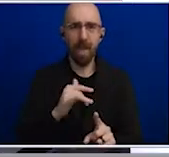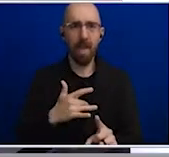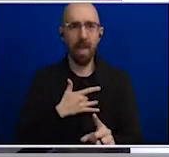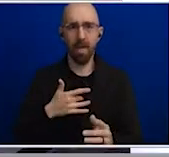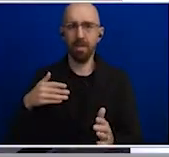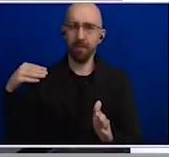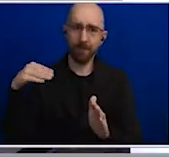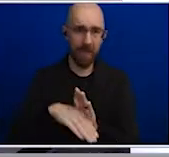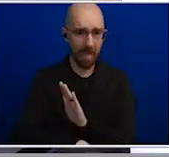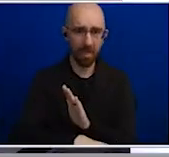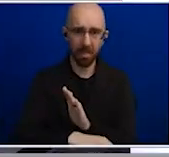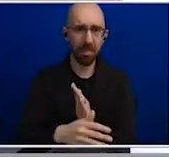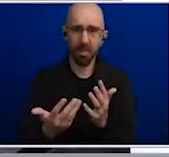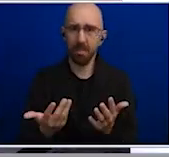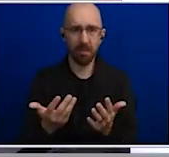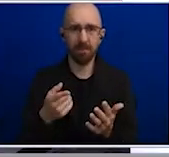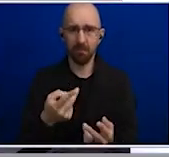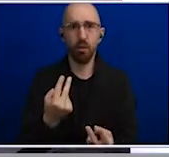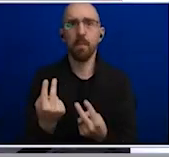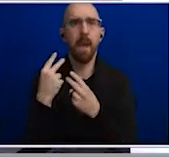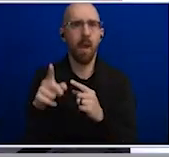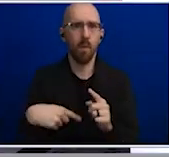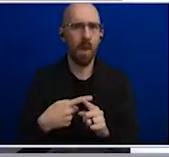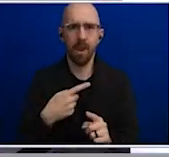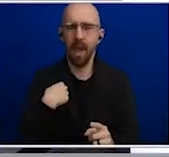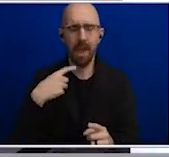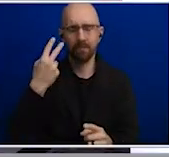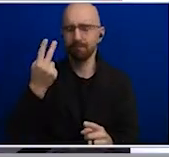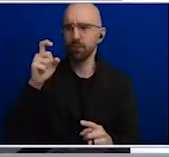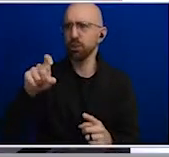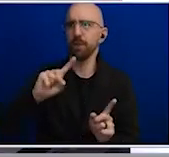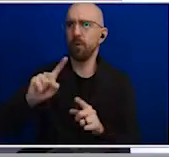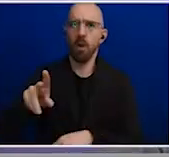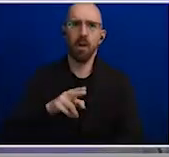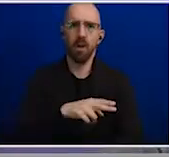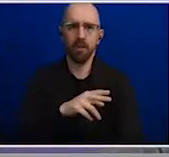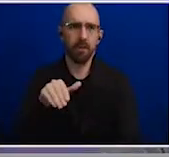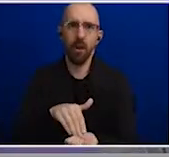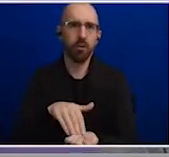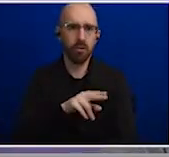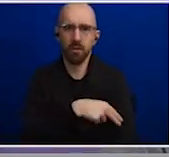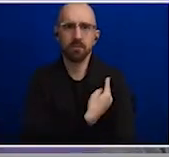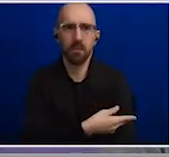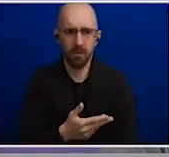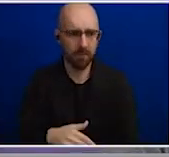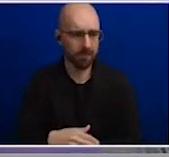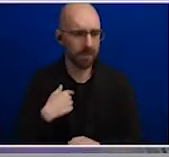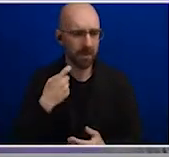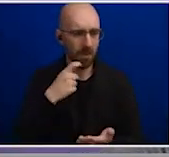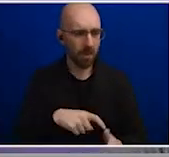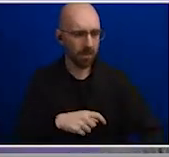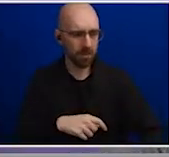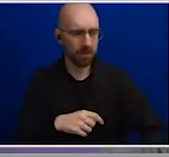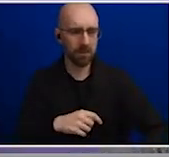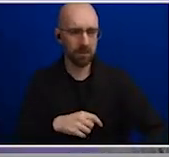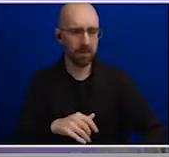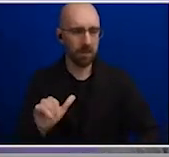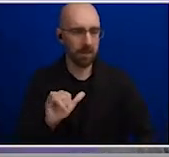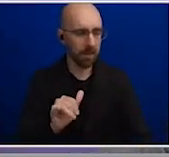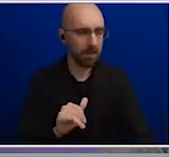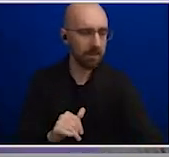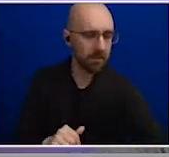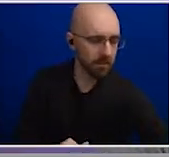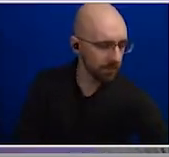and you, looking back, should have gone to the doctor? Well, I noticed it when, like I said, when I had to stop 3 times